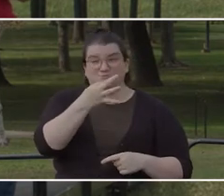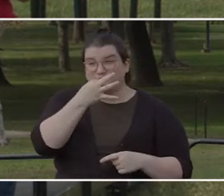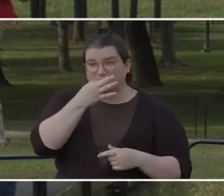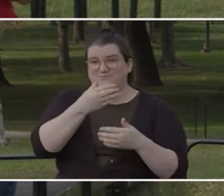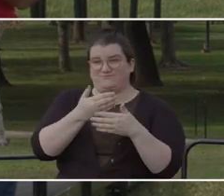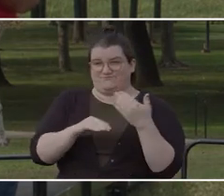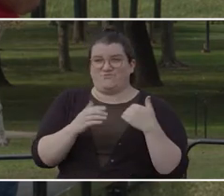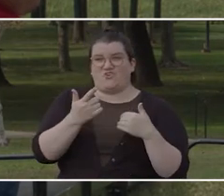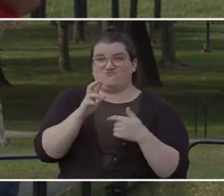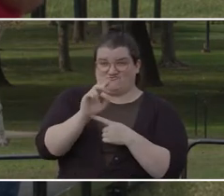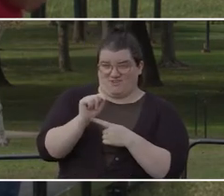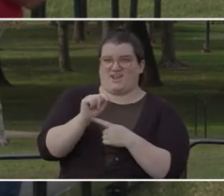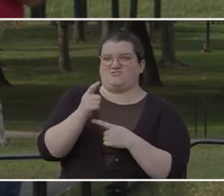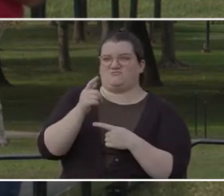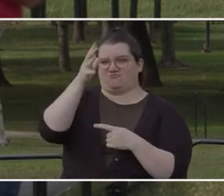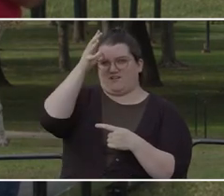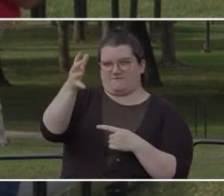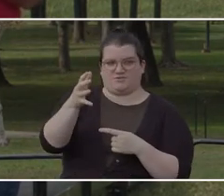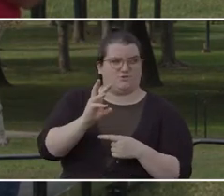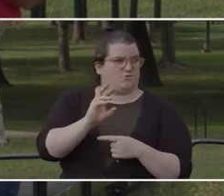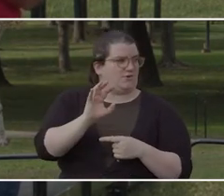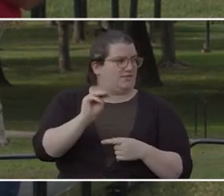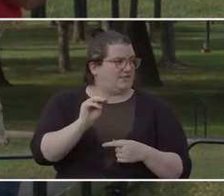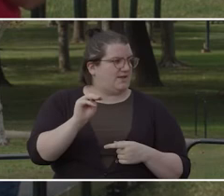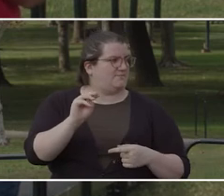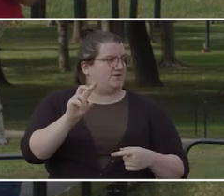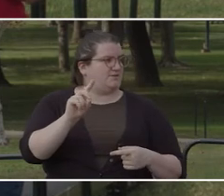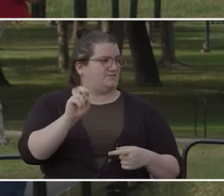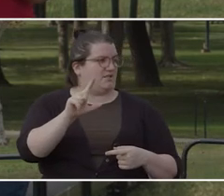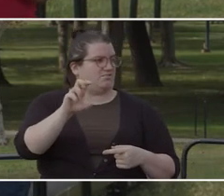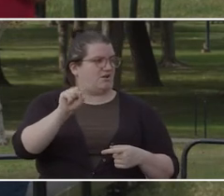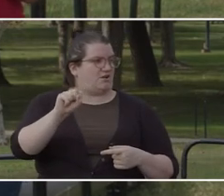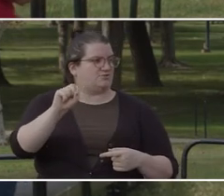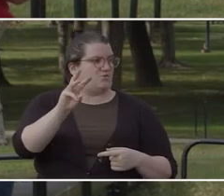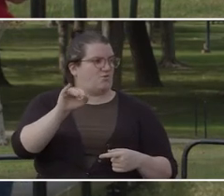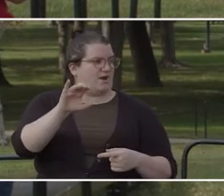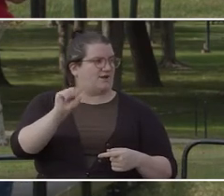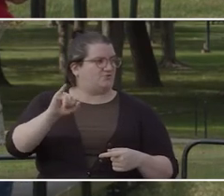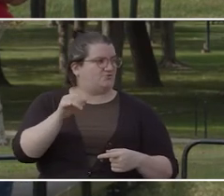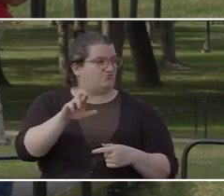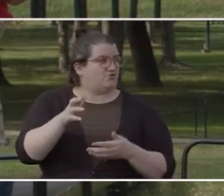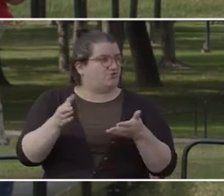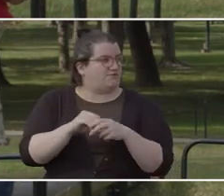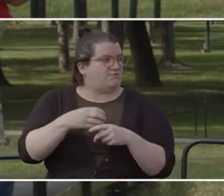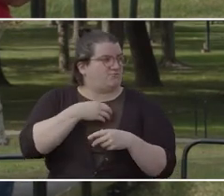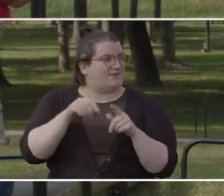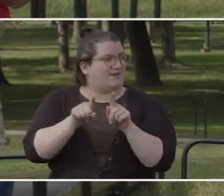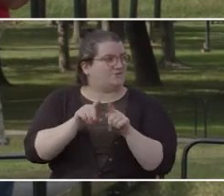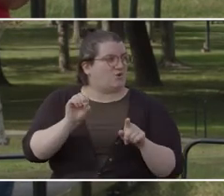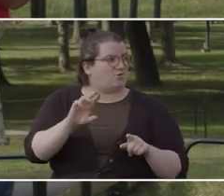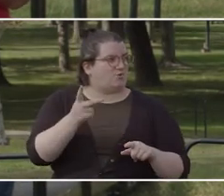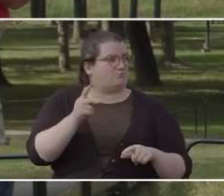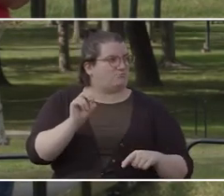grandfather, Wayne DeLoss Wines Jr. He served in the Marine Corps as a corporal. He was